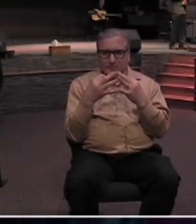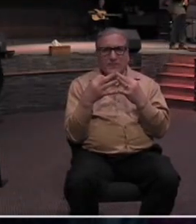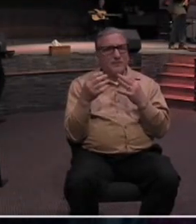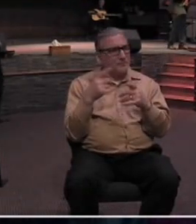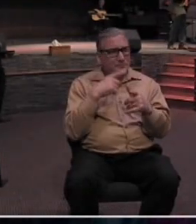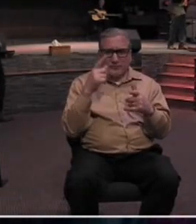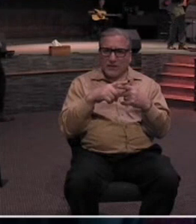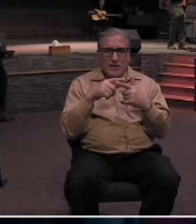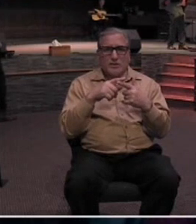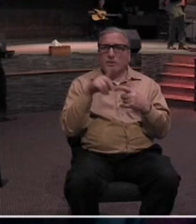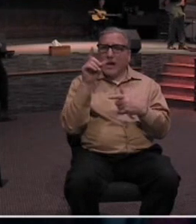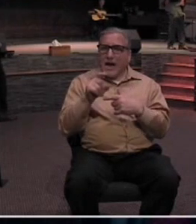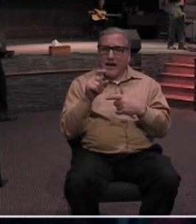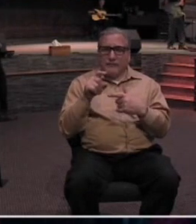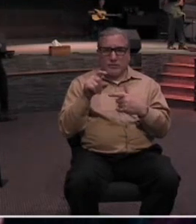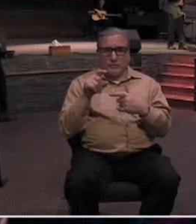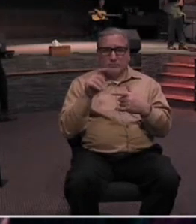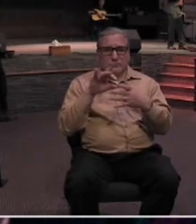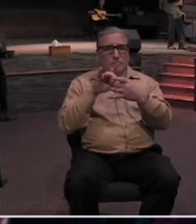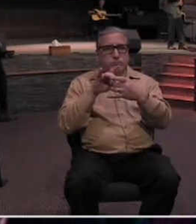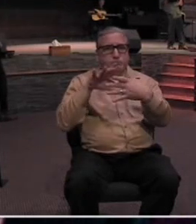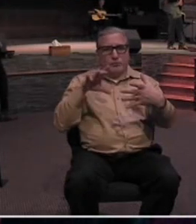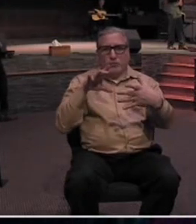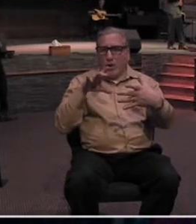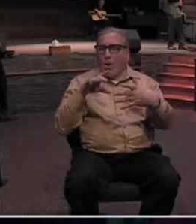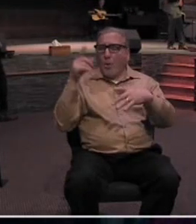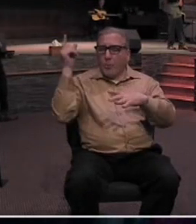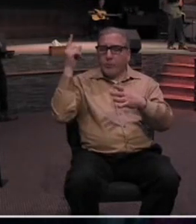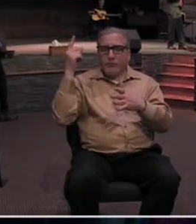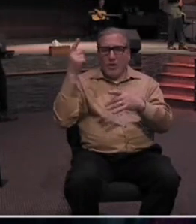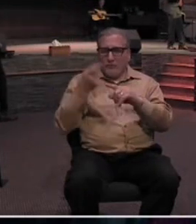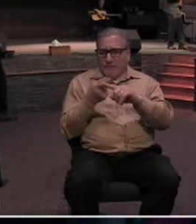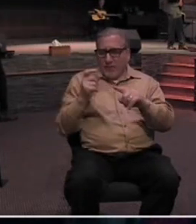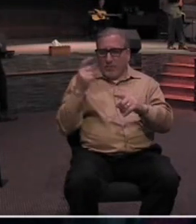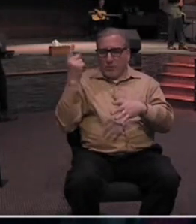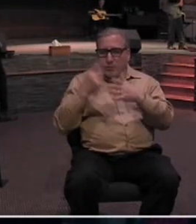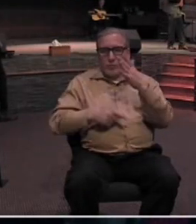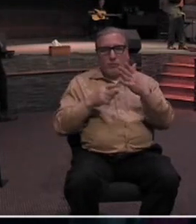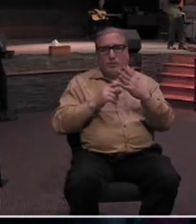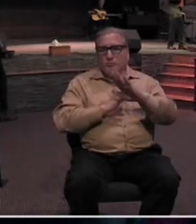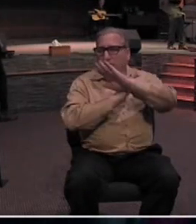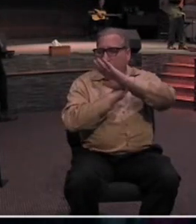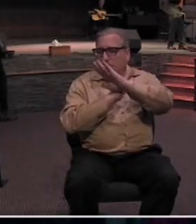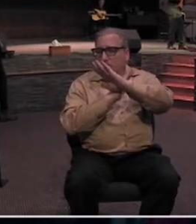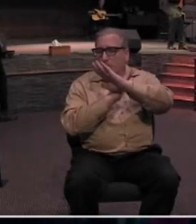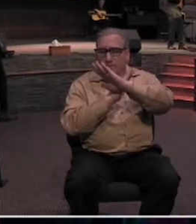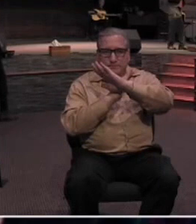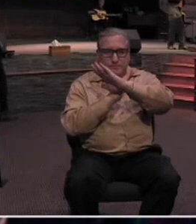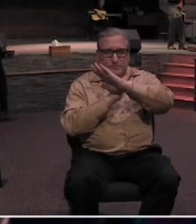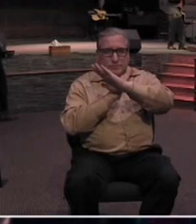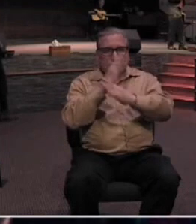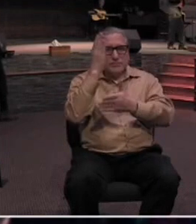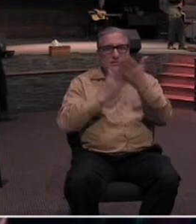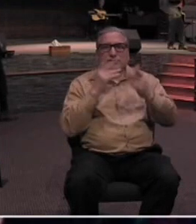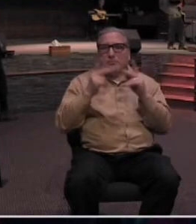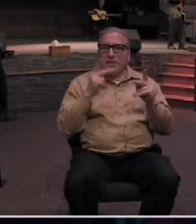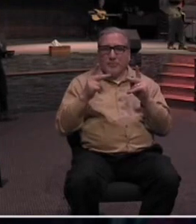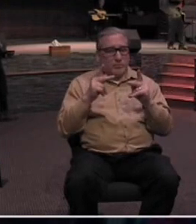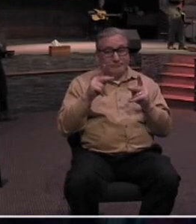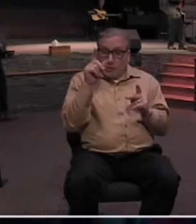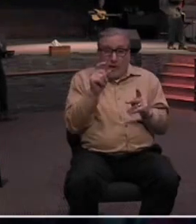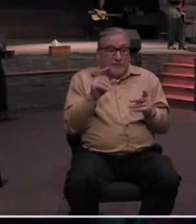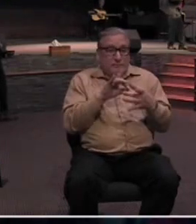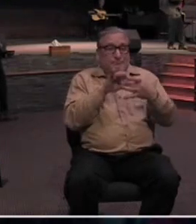have to disconnect from what would keep you from receiving all that God has for you. There are some people that you have to disconnect from and let